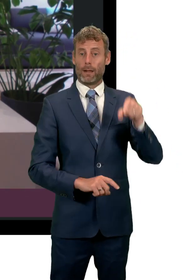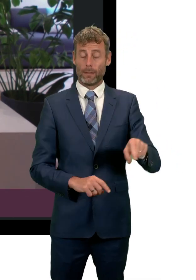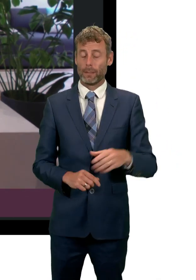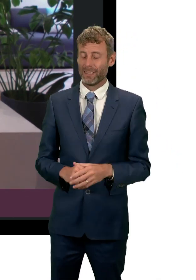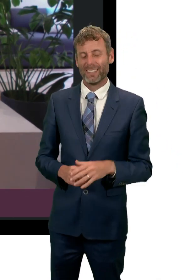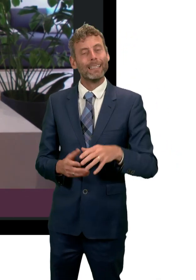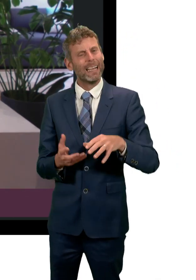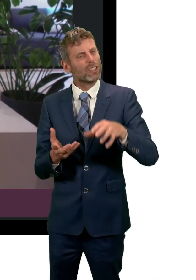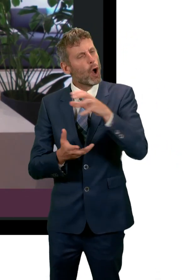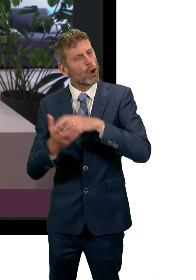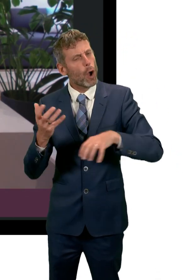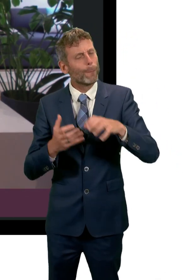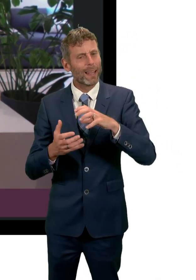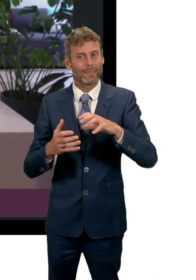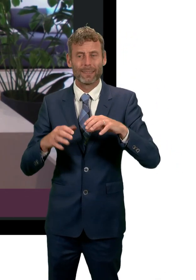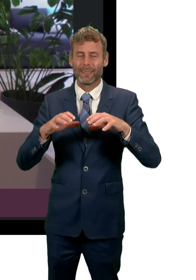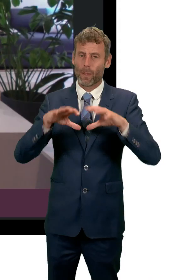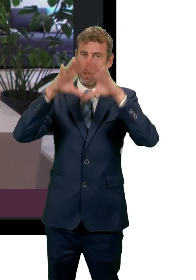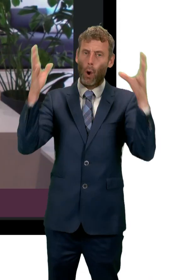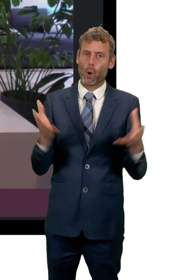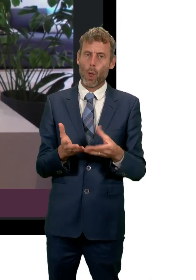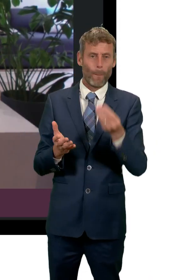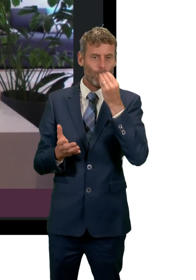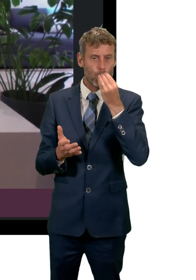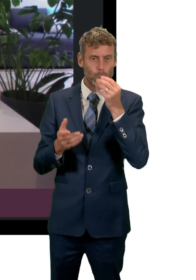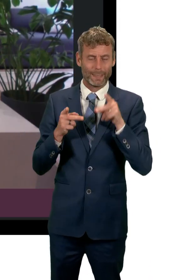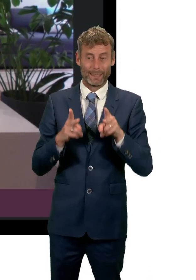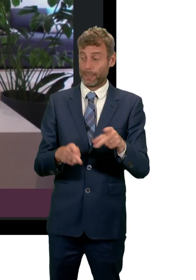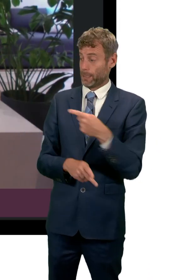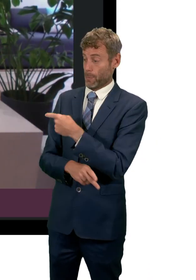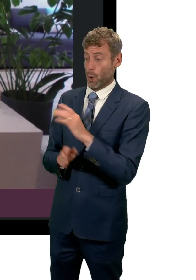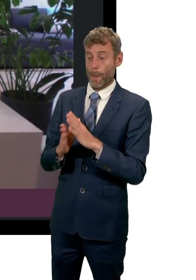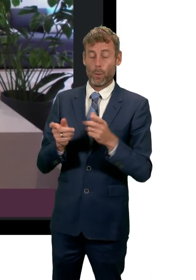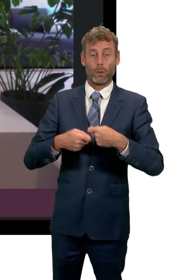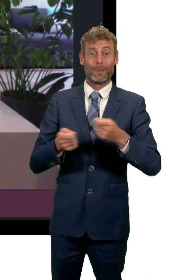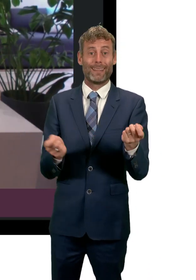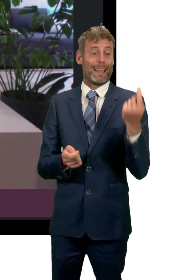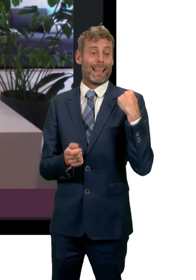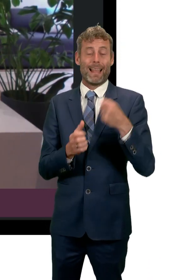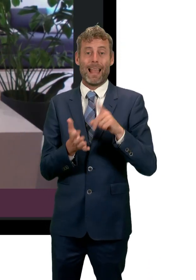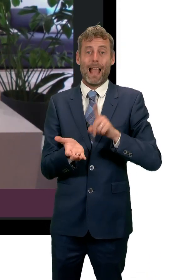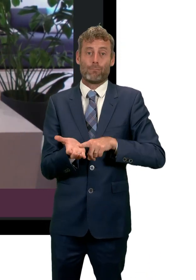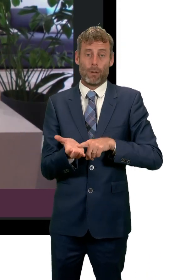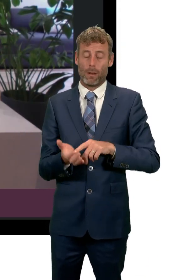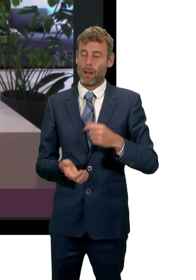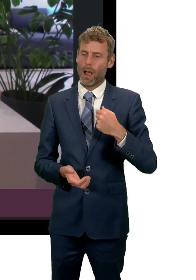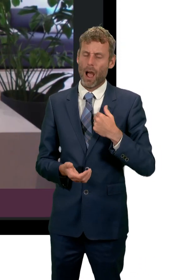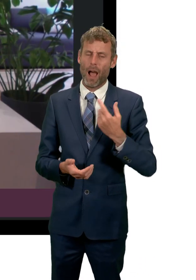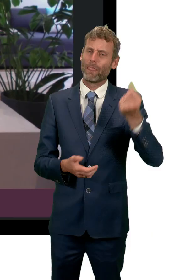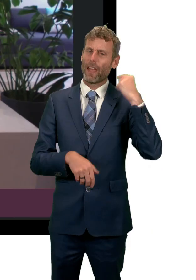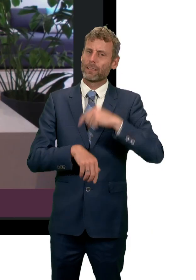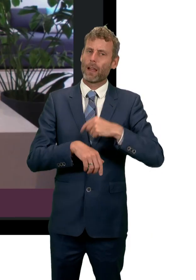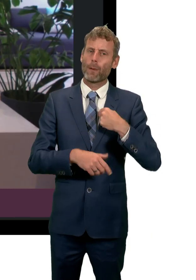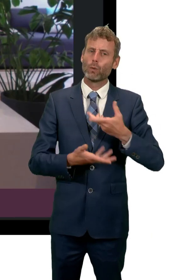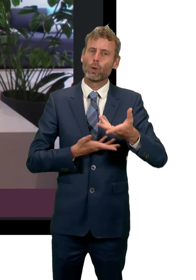system. I'm also reminded of when that book was launched in April, I was talking to about 300 people in the audience in